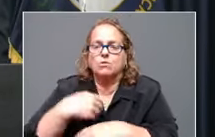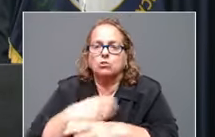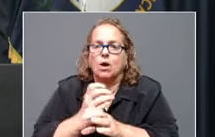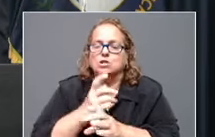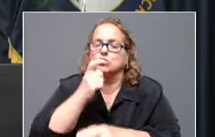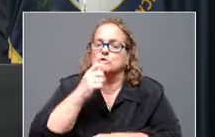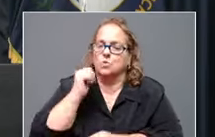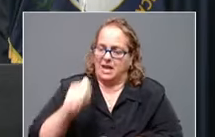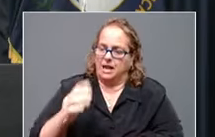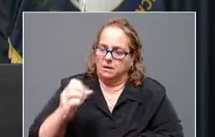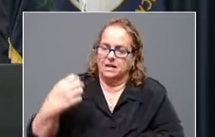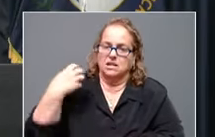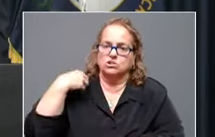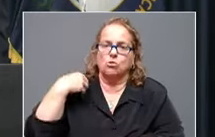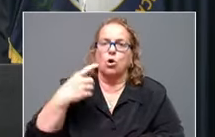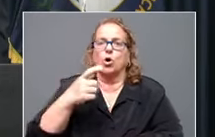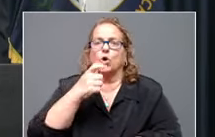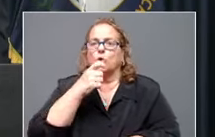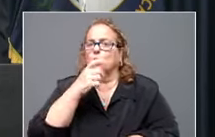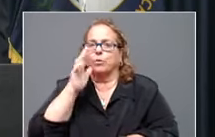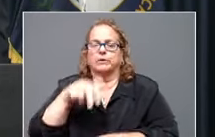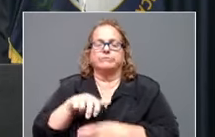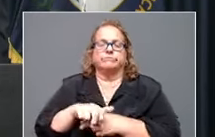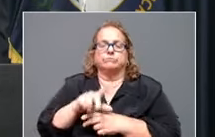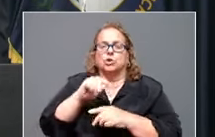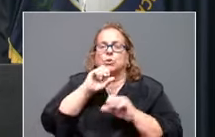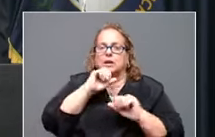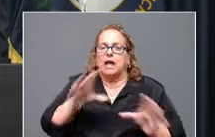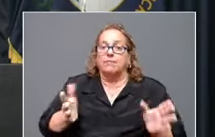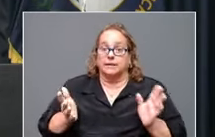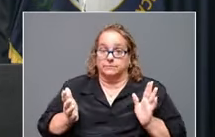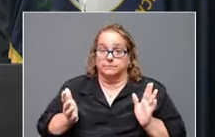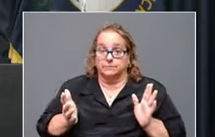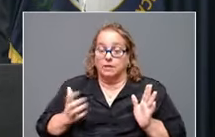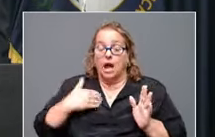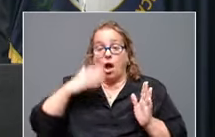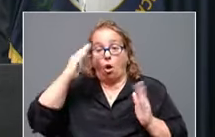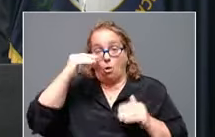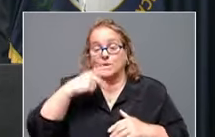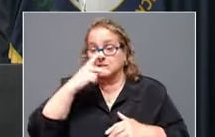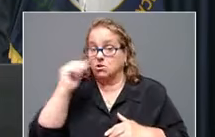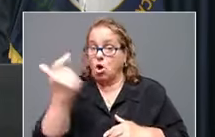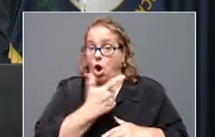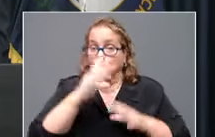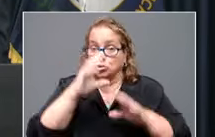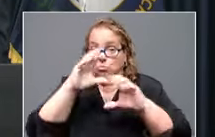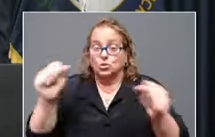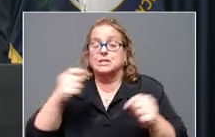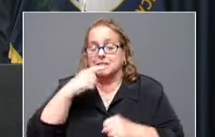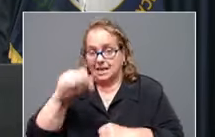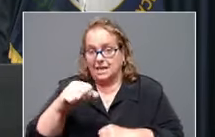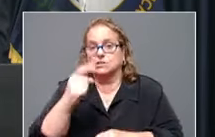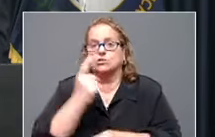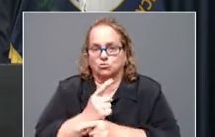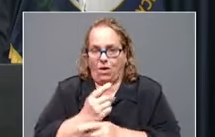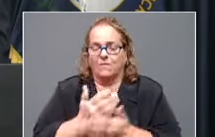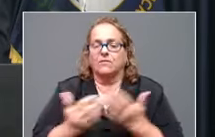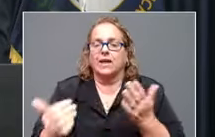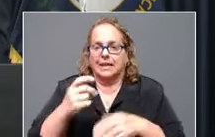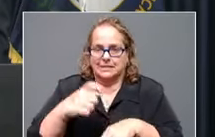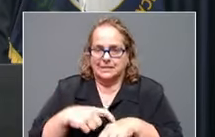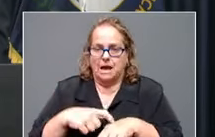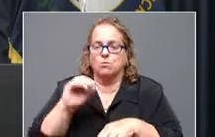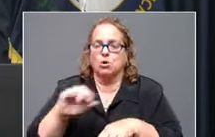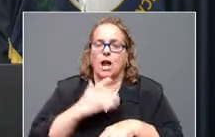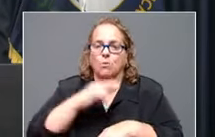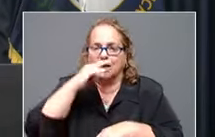look at parents and say, yep, we kept our kids in school. It didn't spread. Your child is safe, because I was willing to make a couple of folks that may